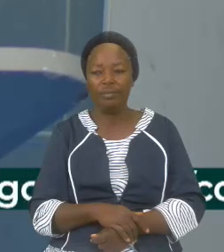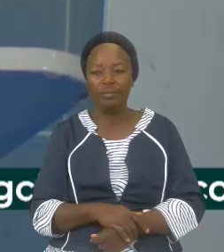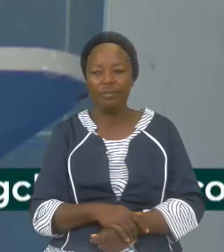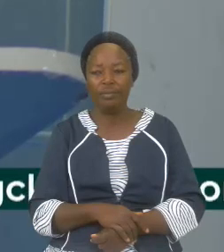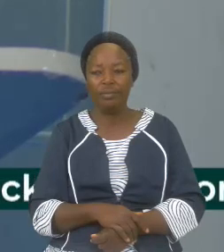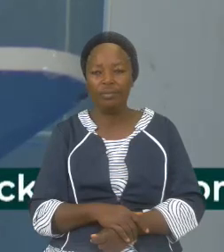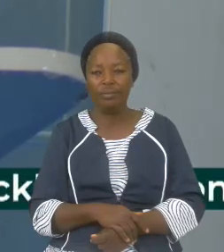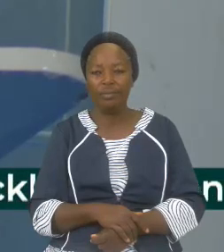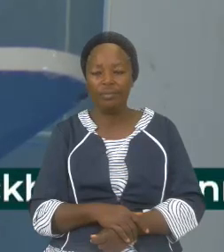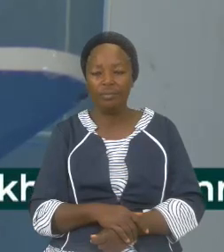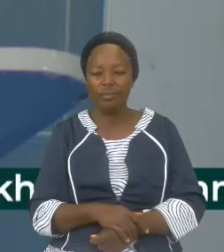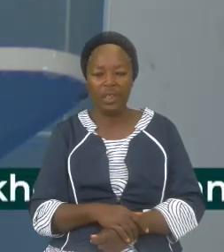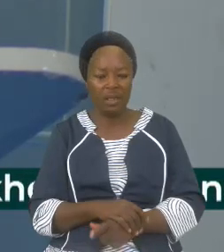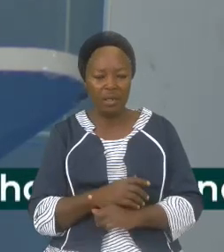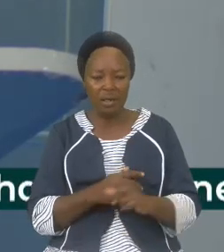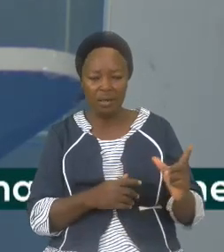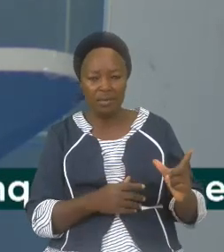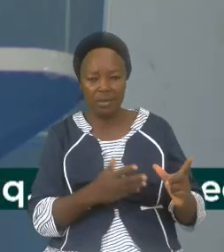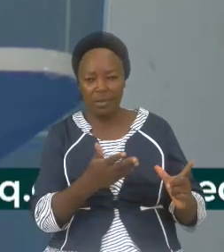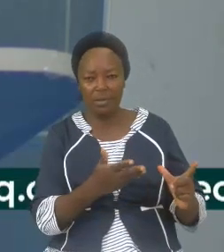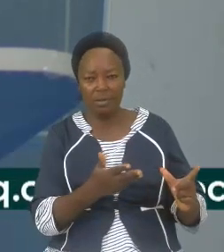On the left-hand side, close to